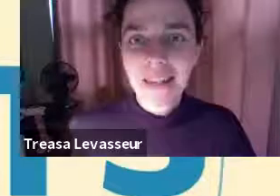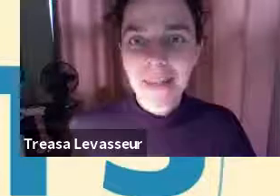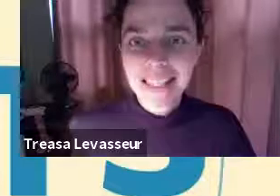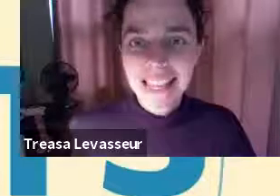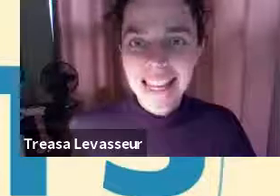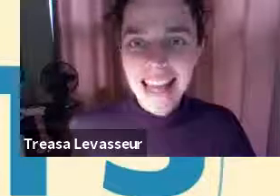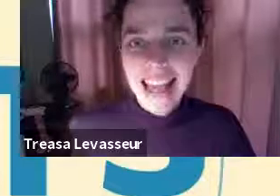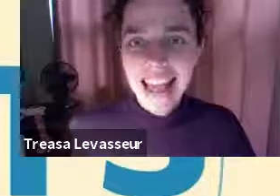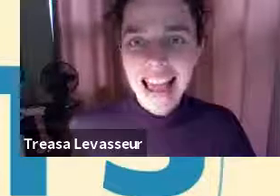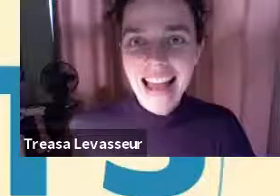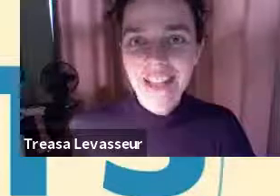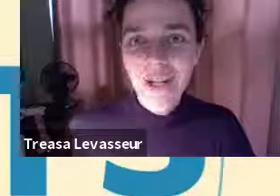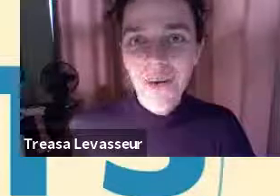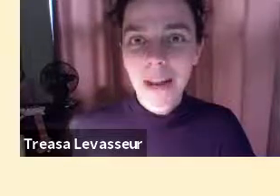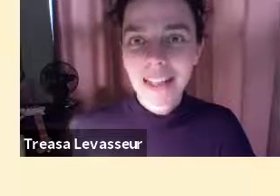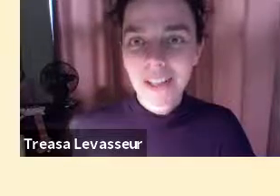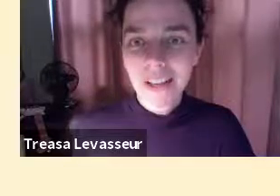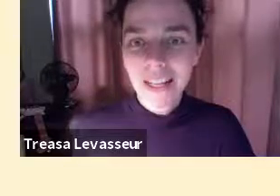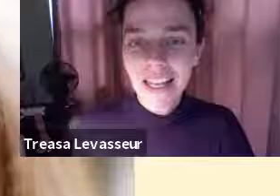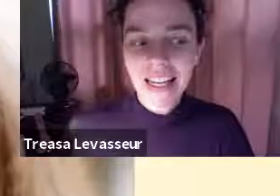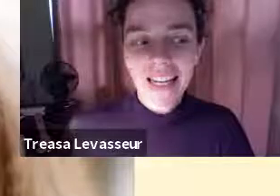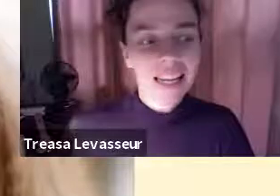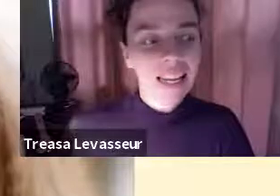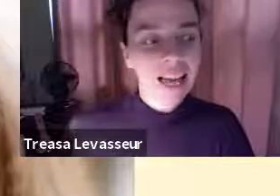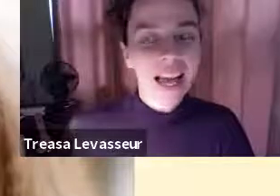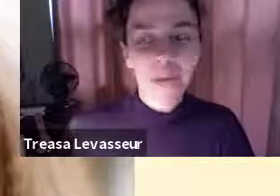Chris Kaminsky and Crandall.